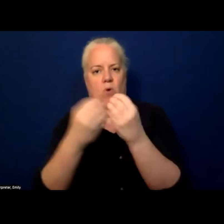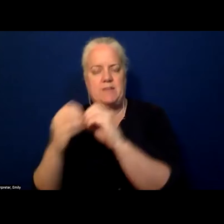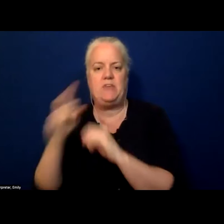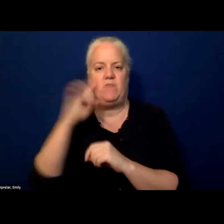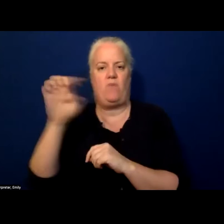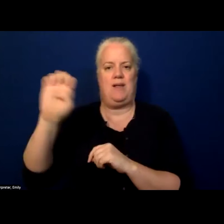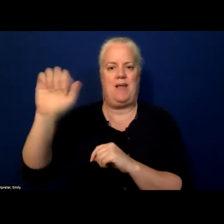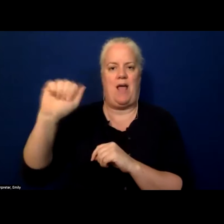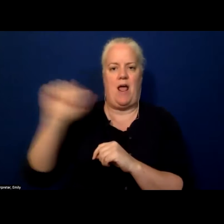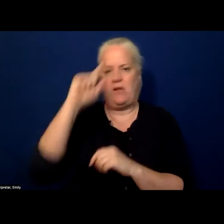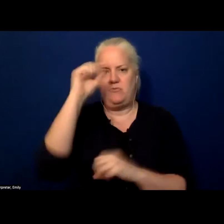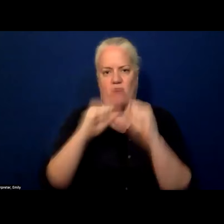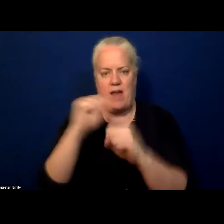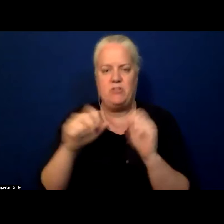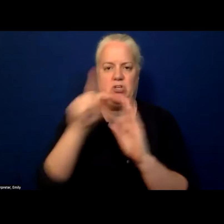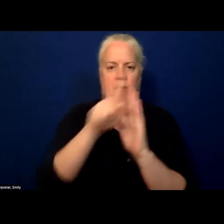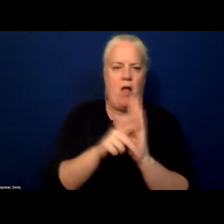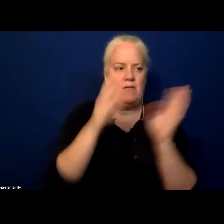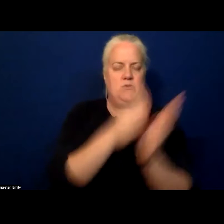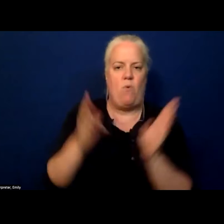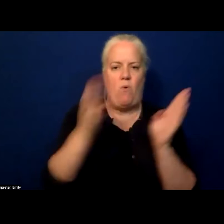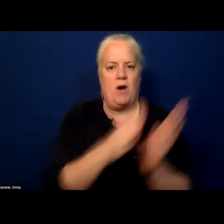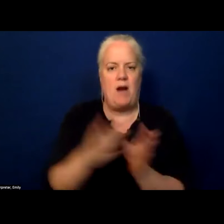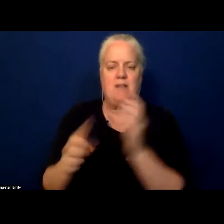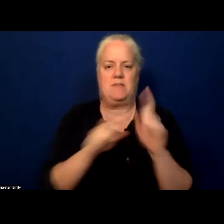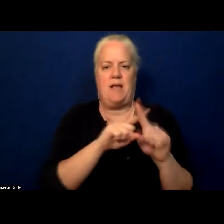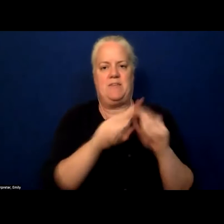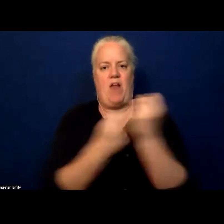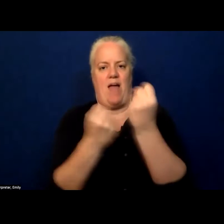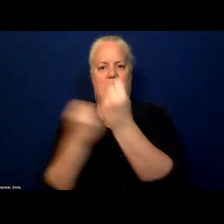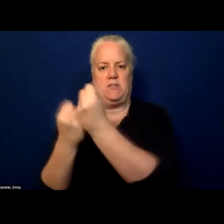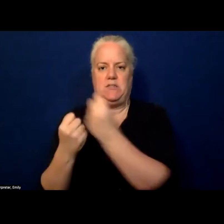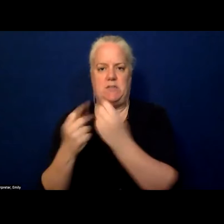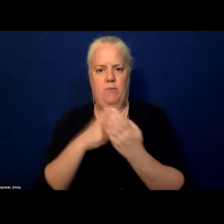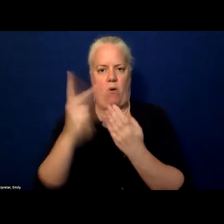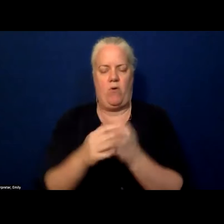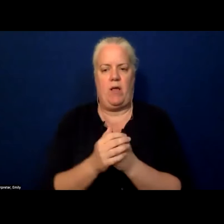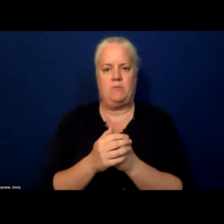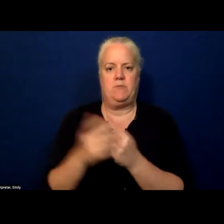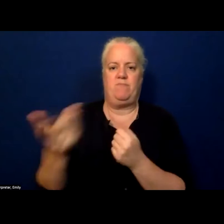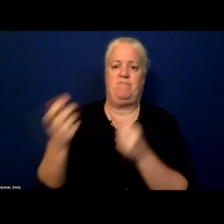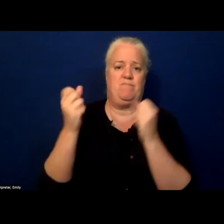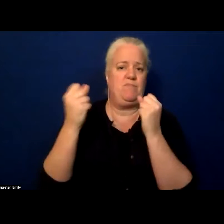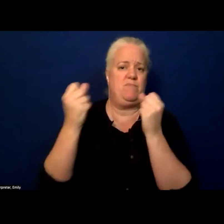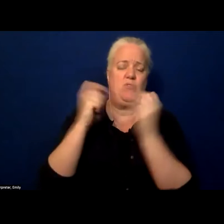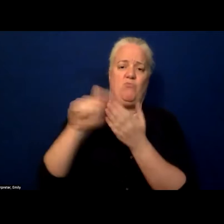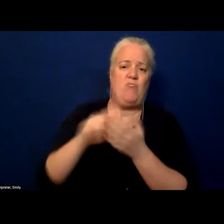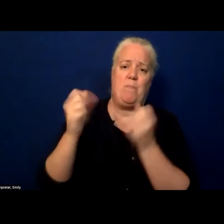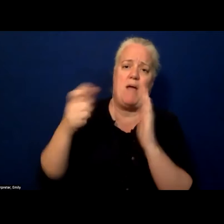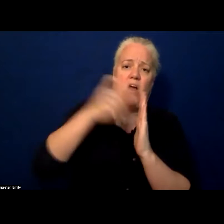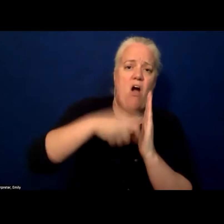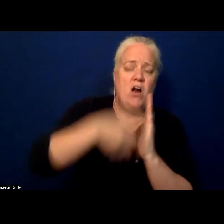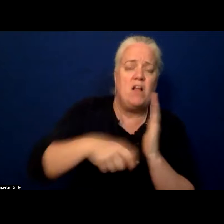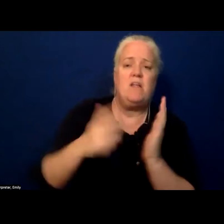and organizing, and advocacy initiatives. He's written numerous articles, book chapters showcasing the